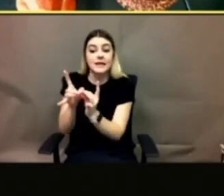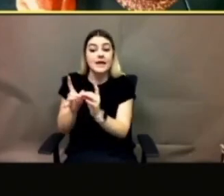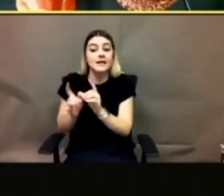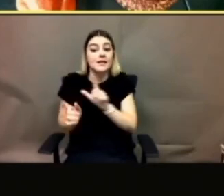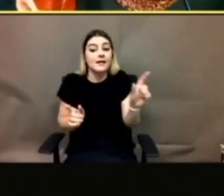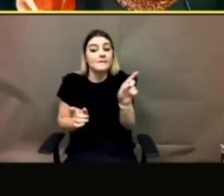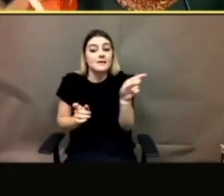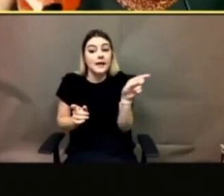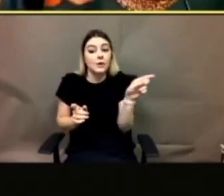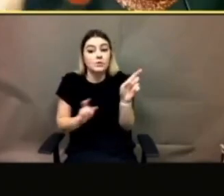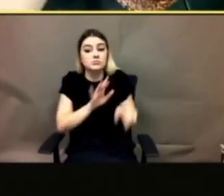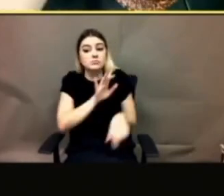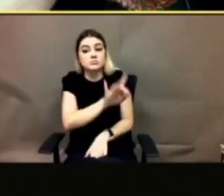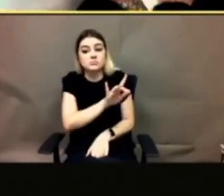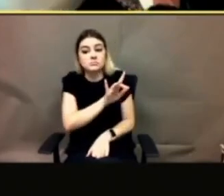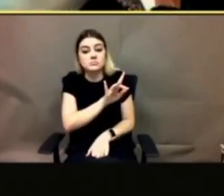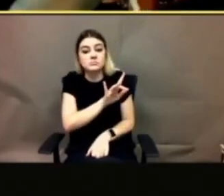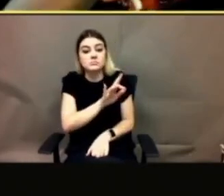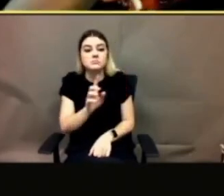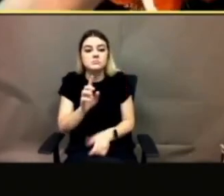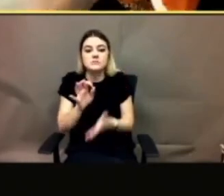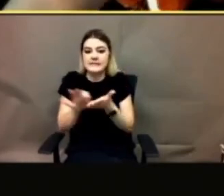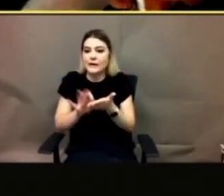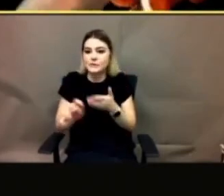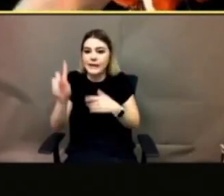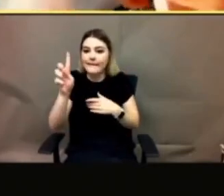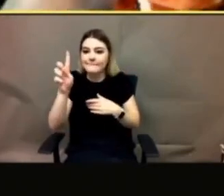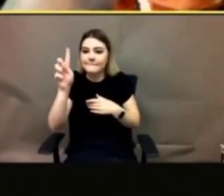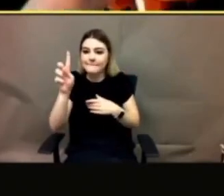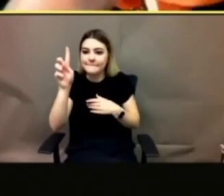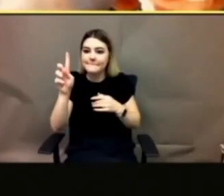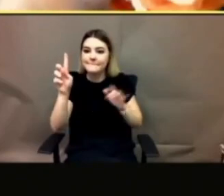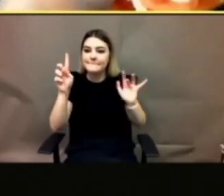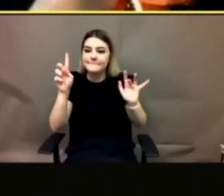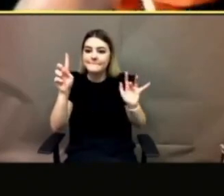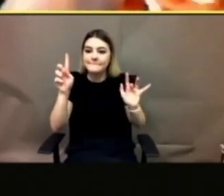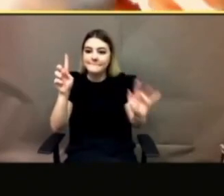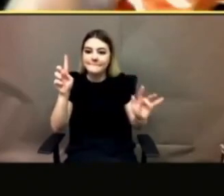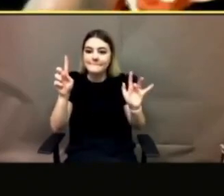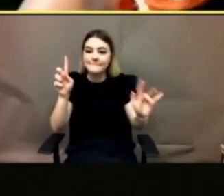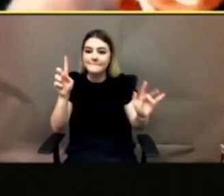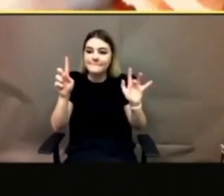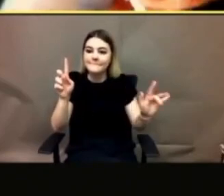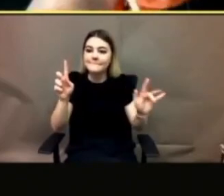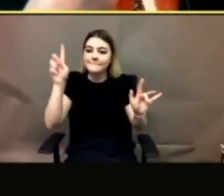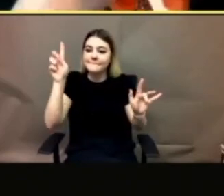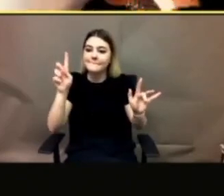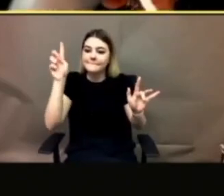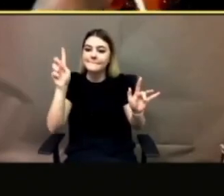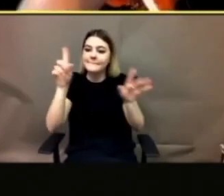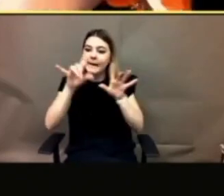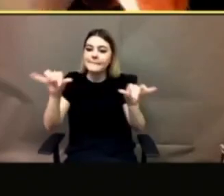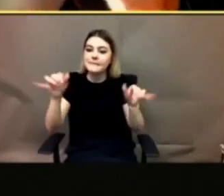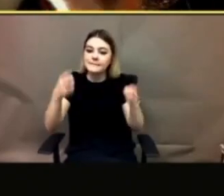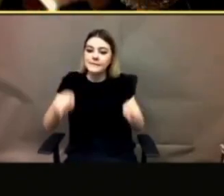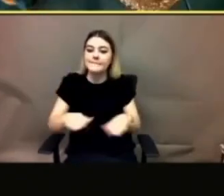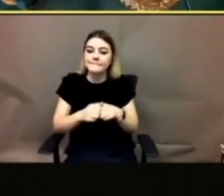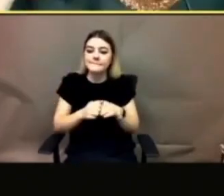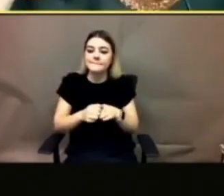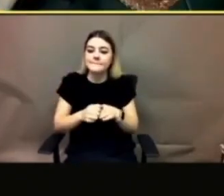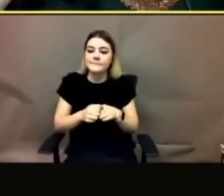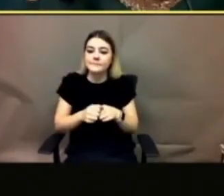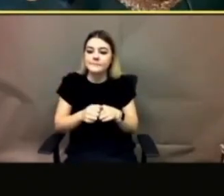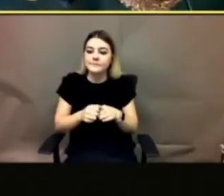counting up, and then I can get the same thing with the fox. Okay, wow, it already works. I can just bounce the fox on